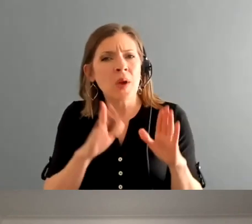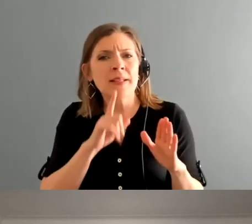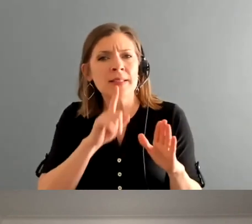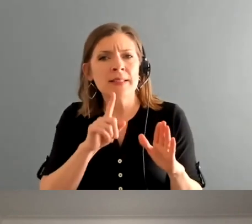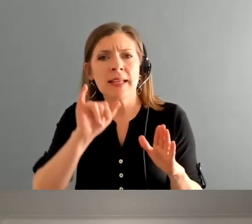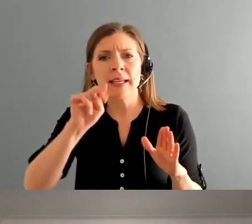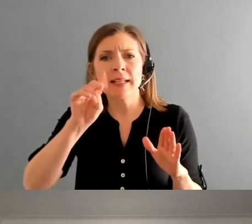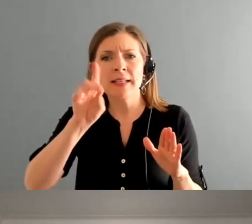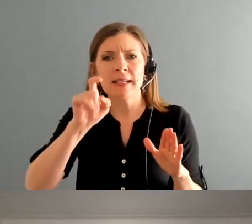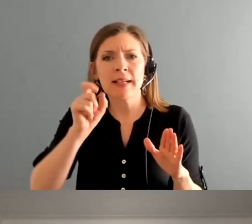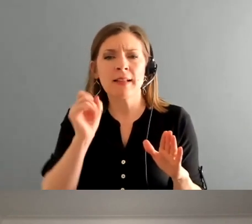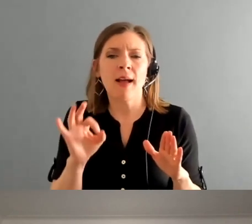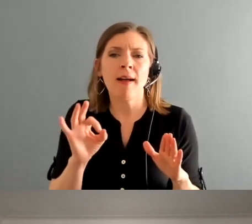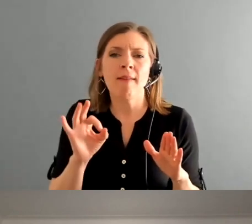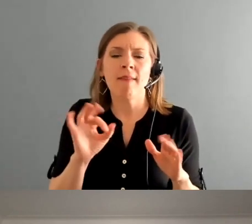of